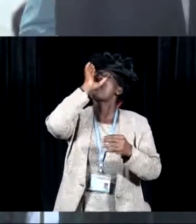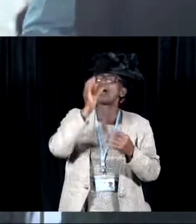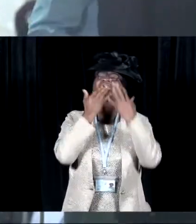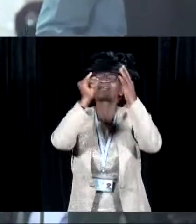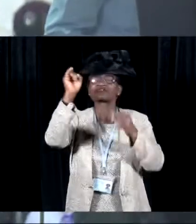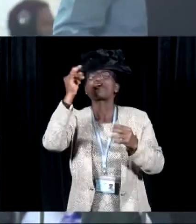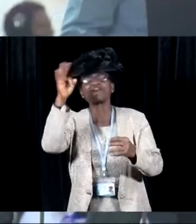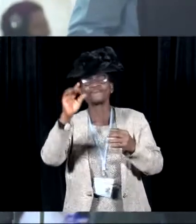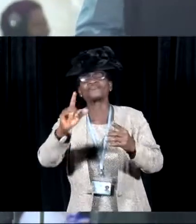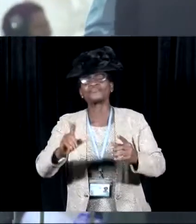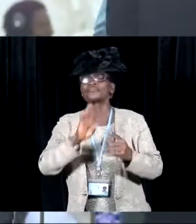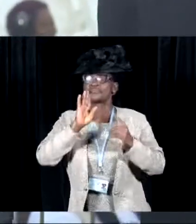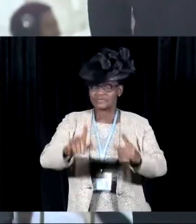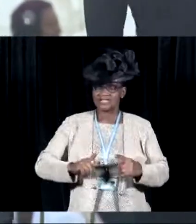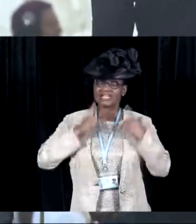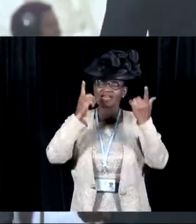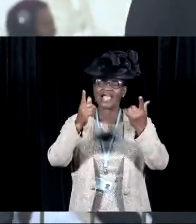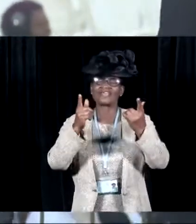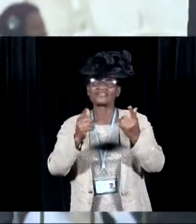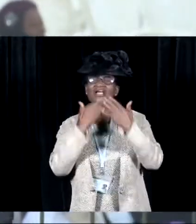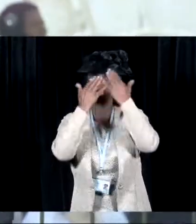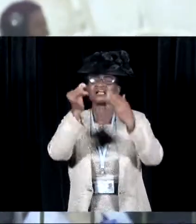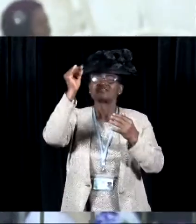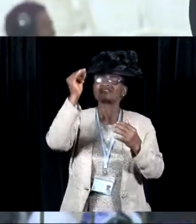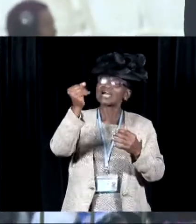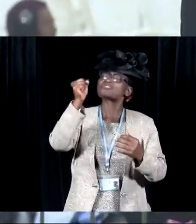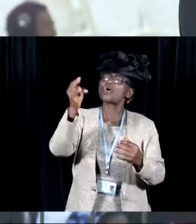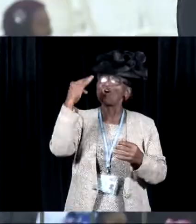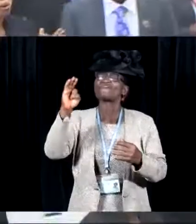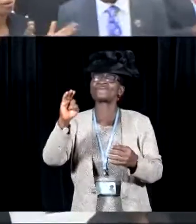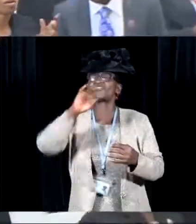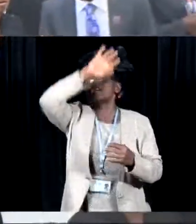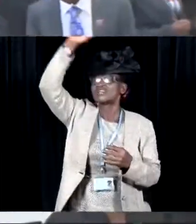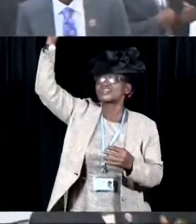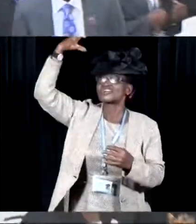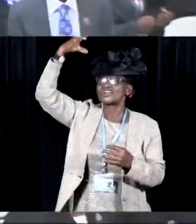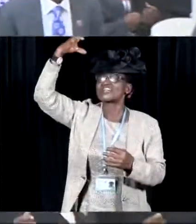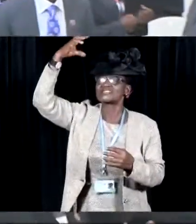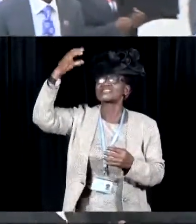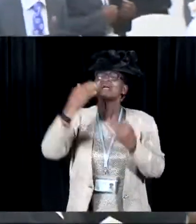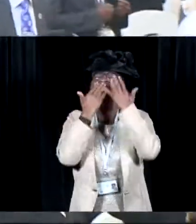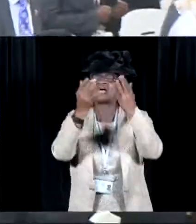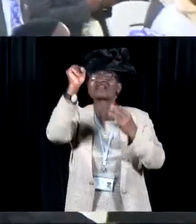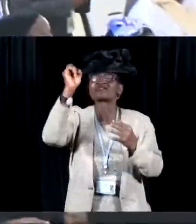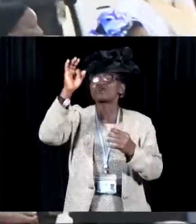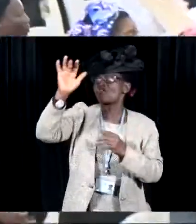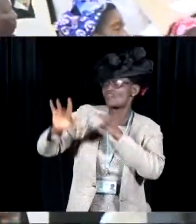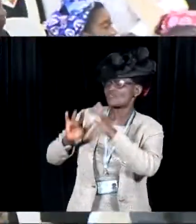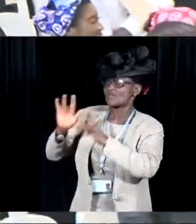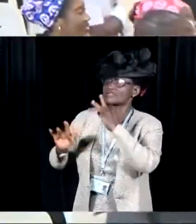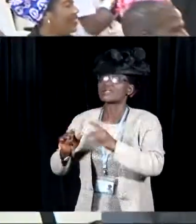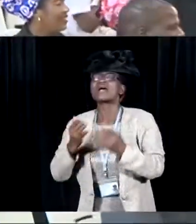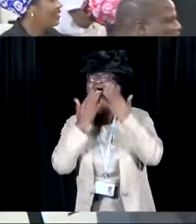Iwalaye. Okwe Iwalaye ni. Okwe Oriofe. Okwe Anu. Okwe